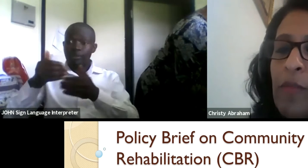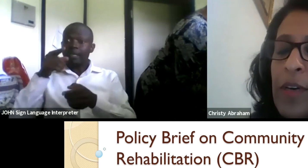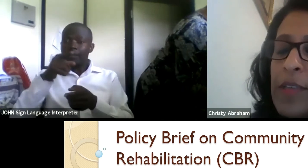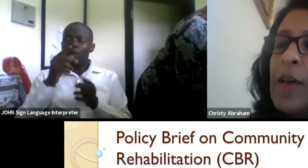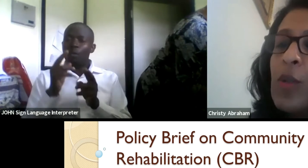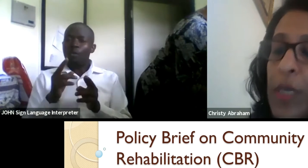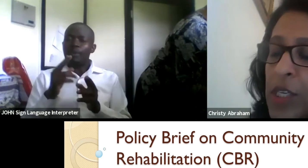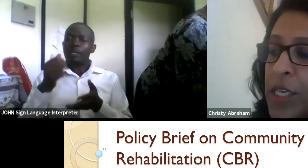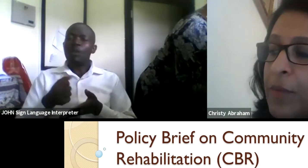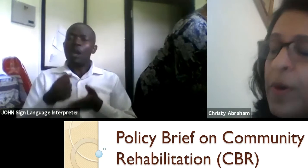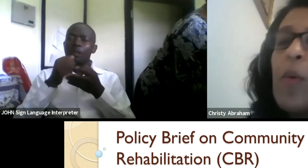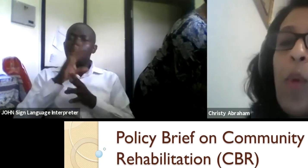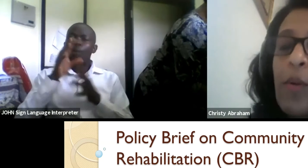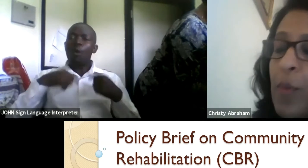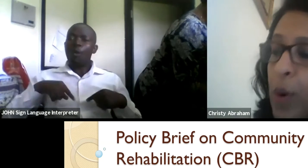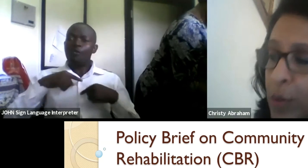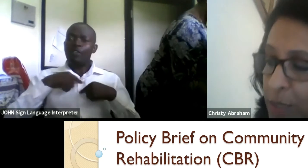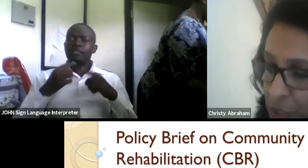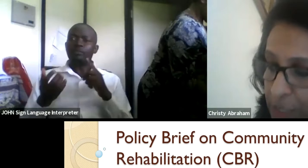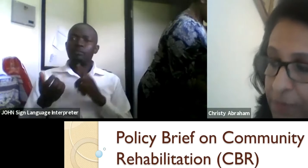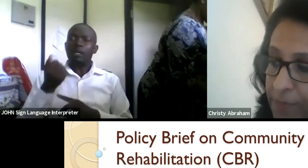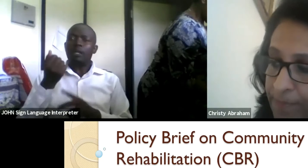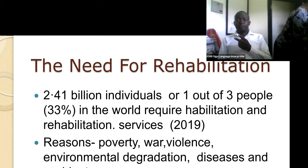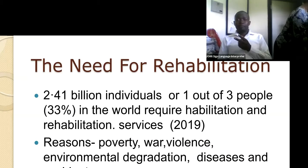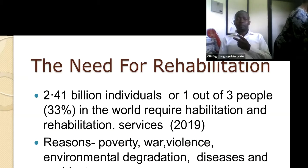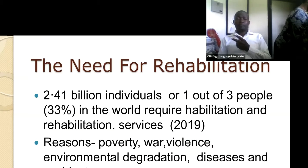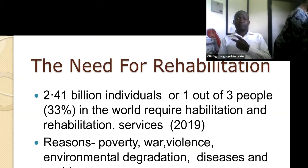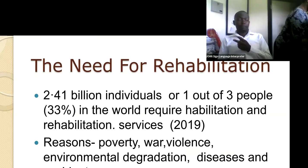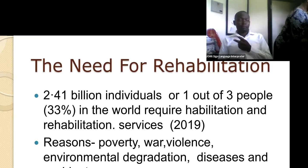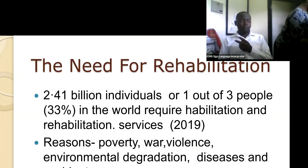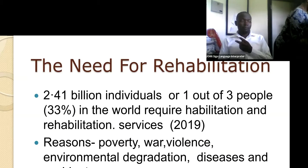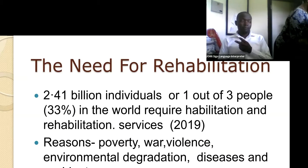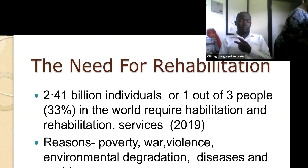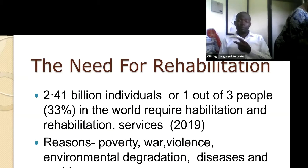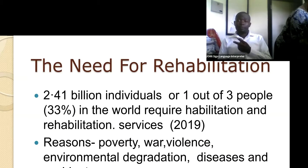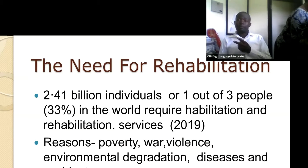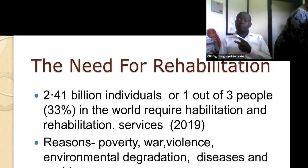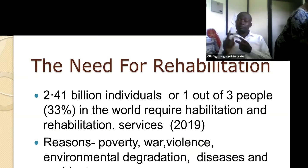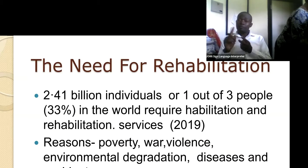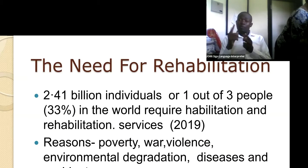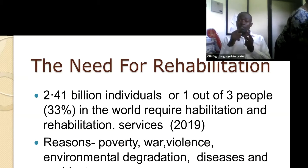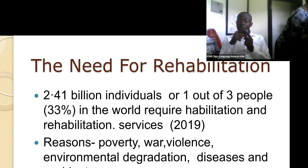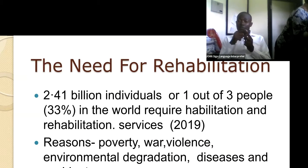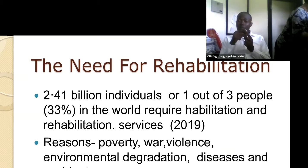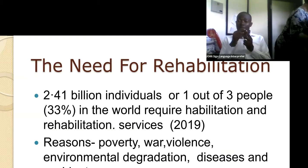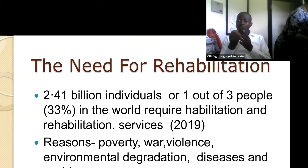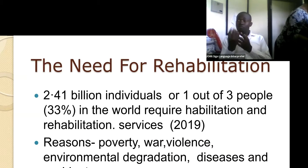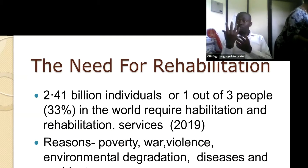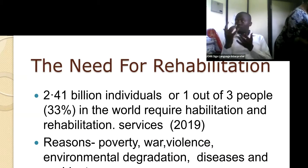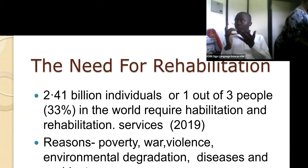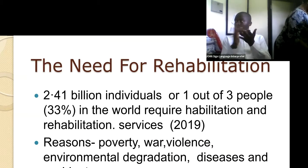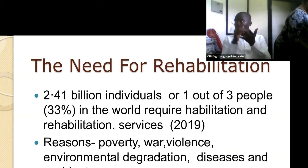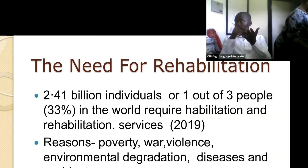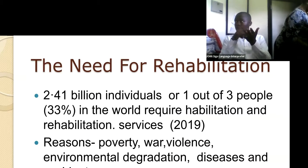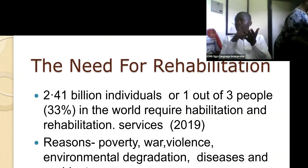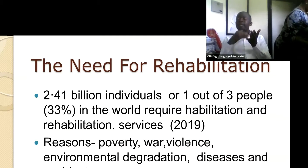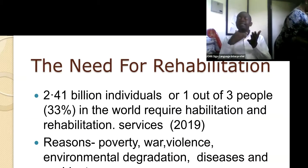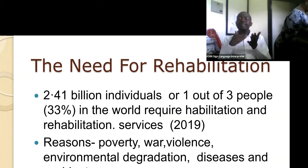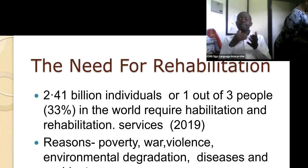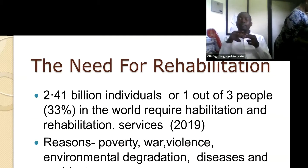all of us to achieve what we want to achieve. So the first slide is about the need for rehabilitation.